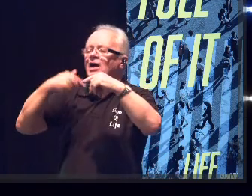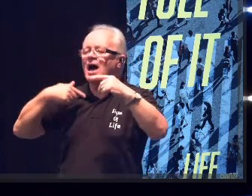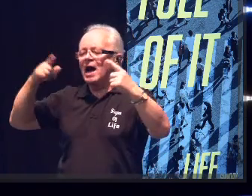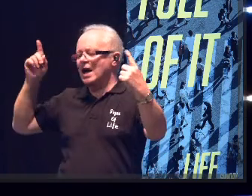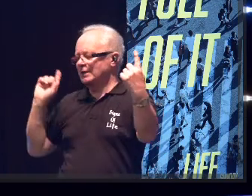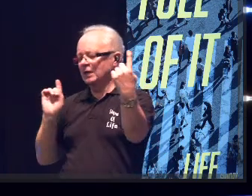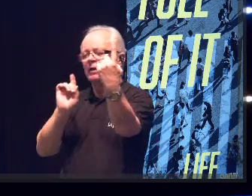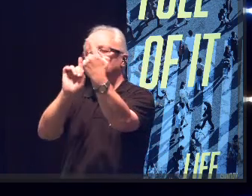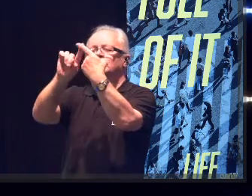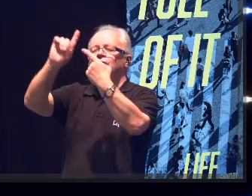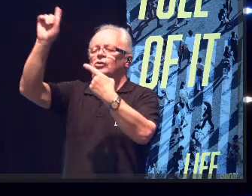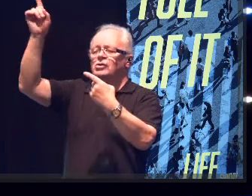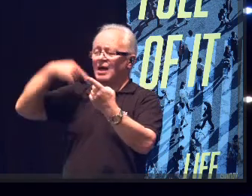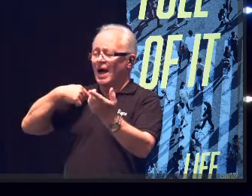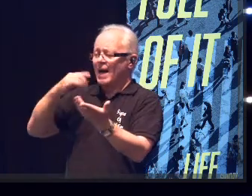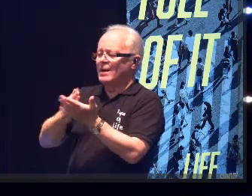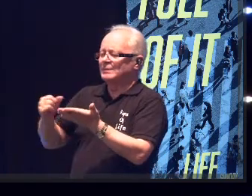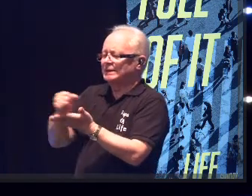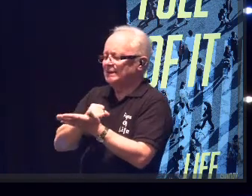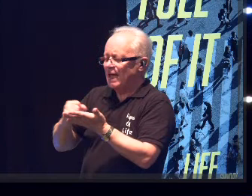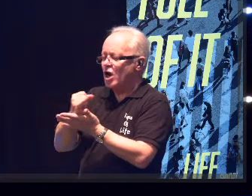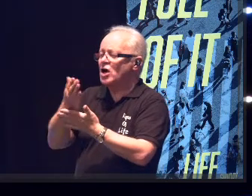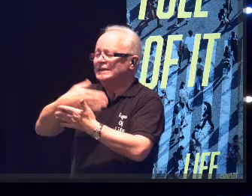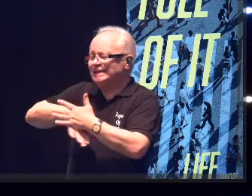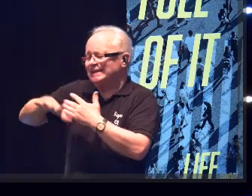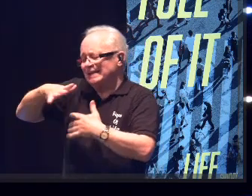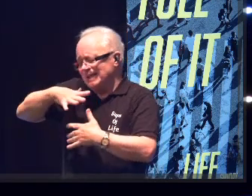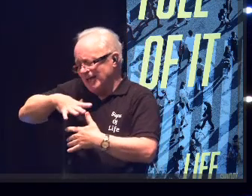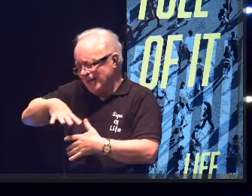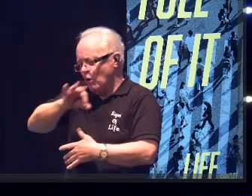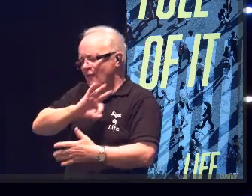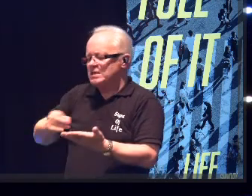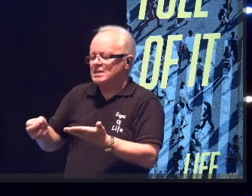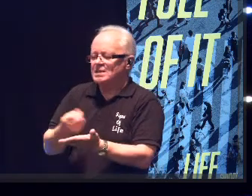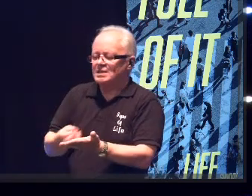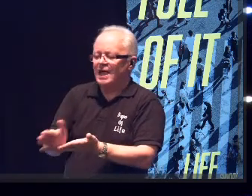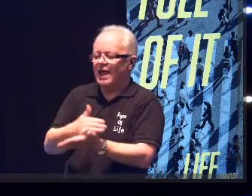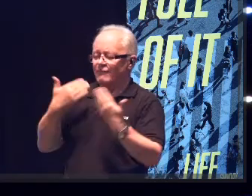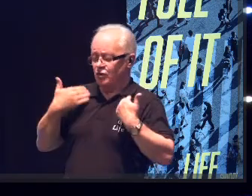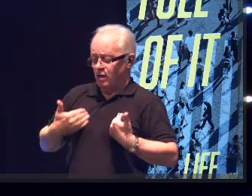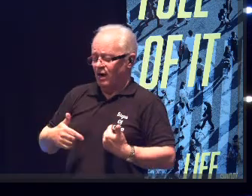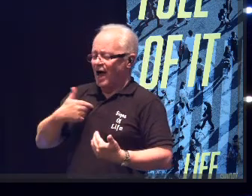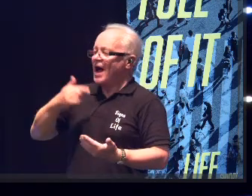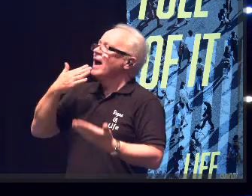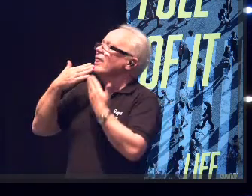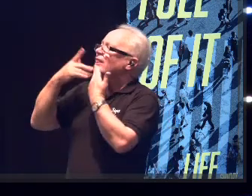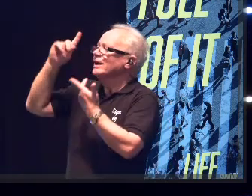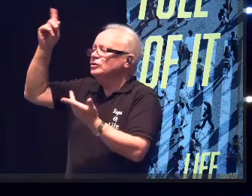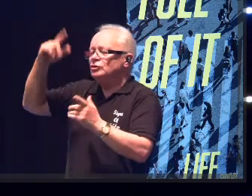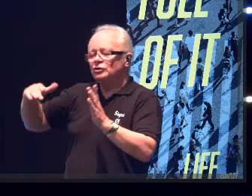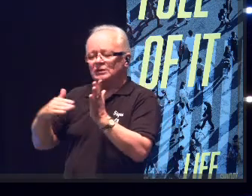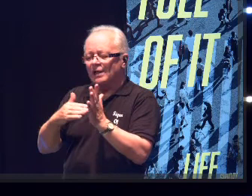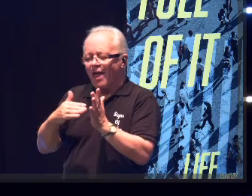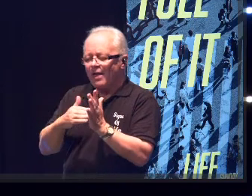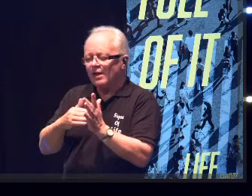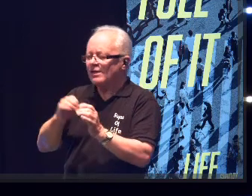you, a sinner in need of a Savior, and I thank you today